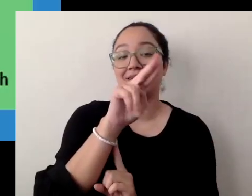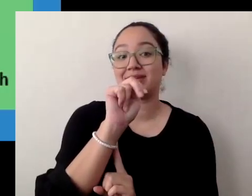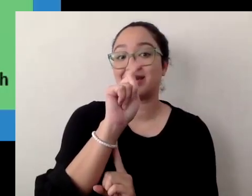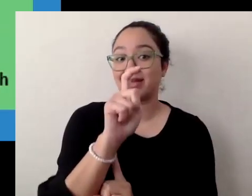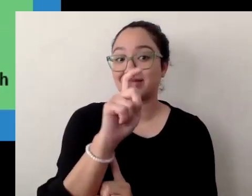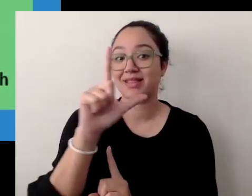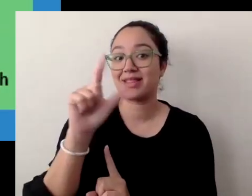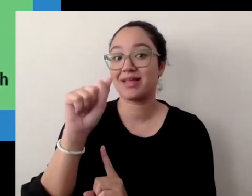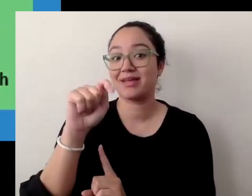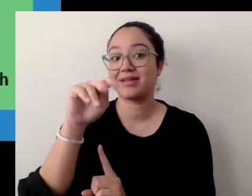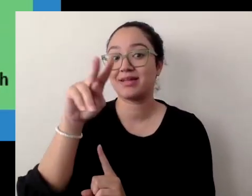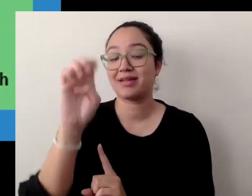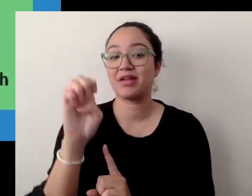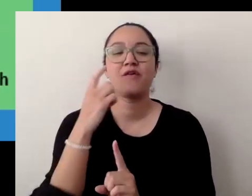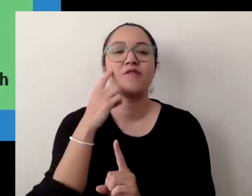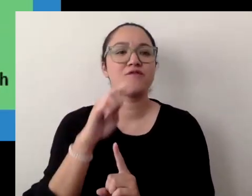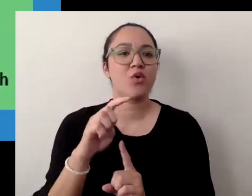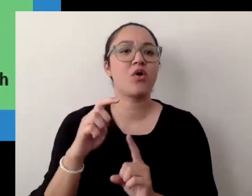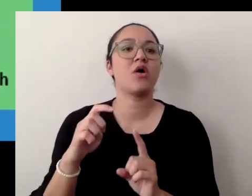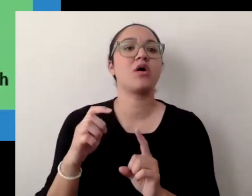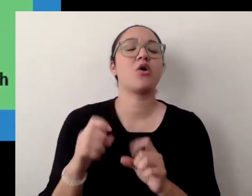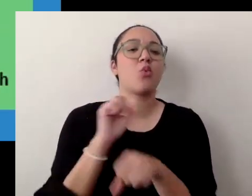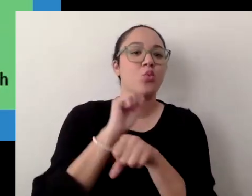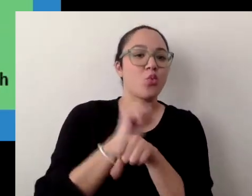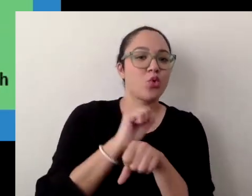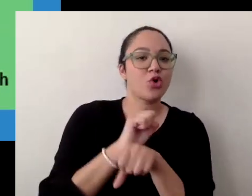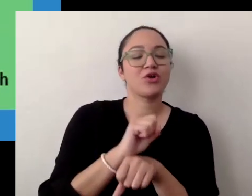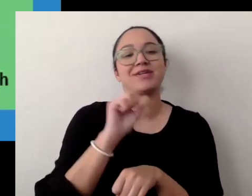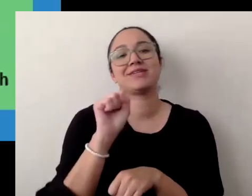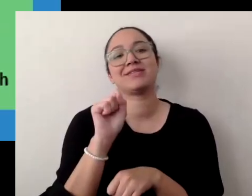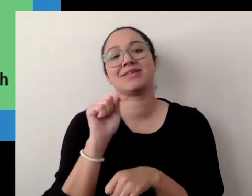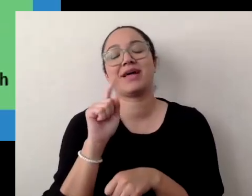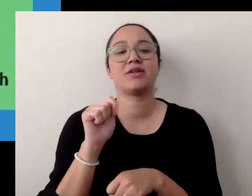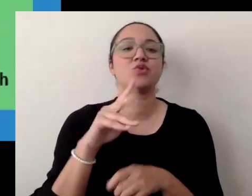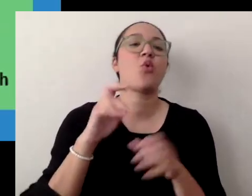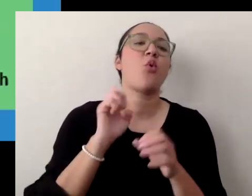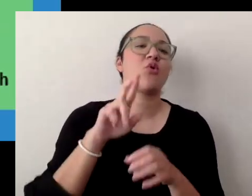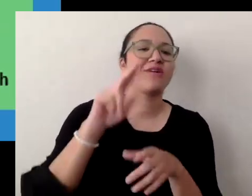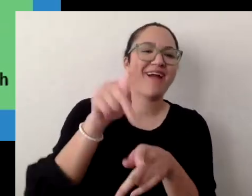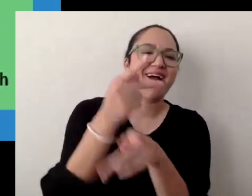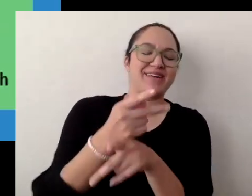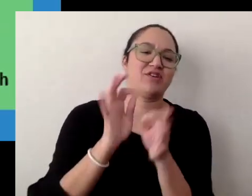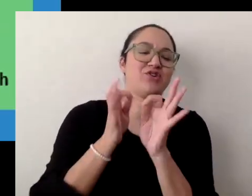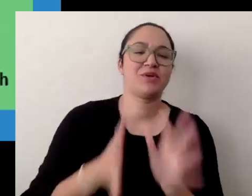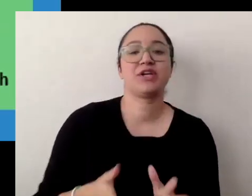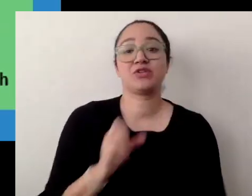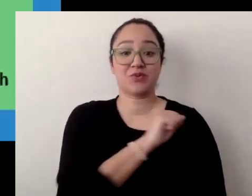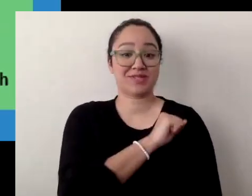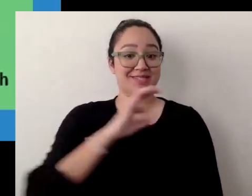Latine by their employment status or by their interpreting mode. So as you can see, staff